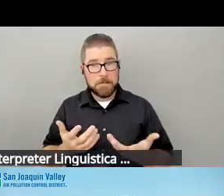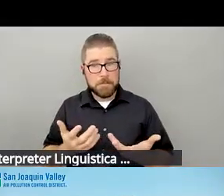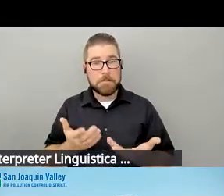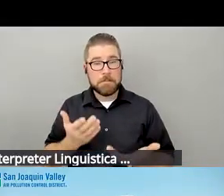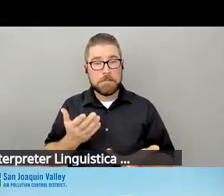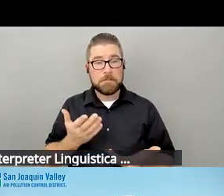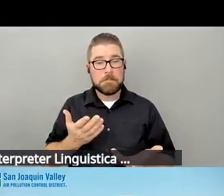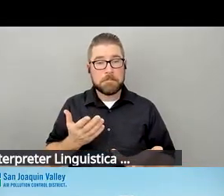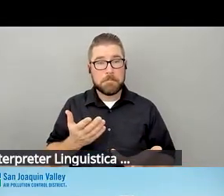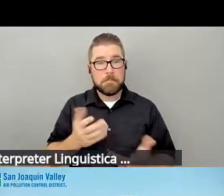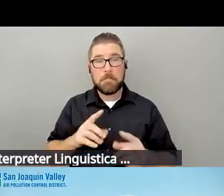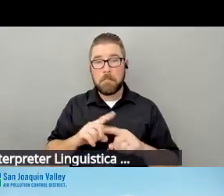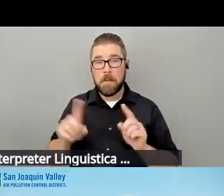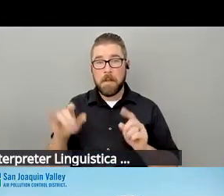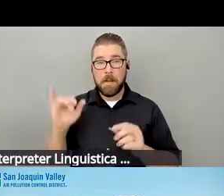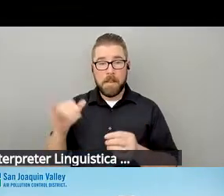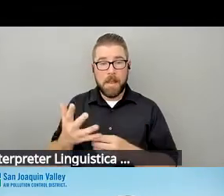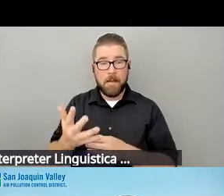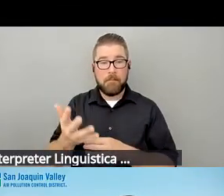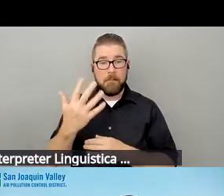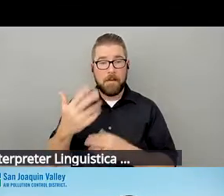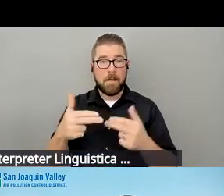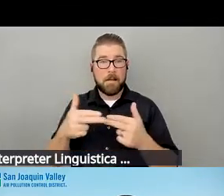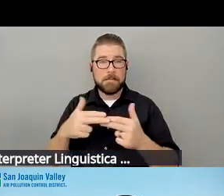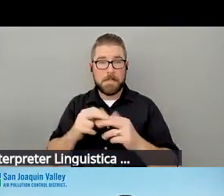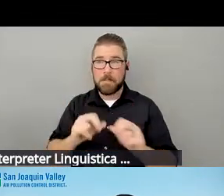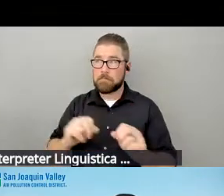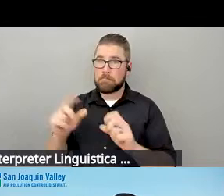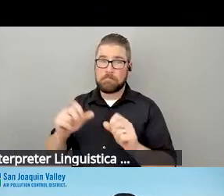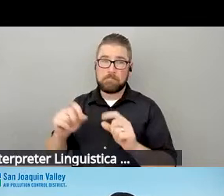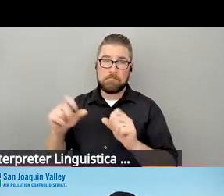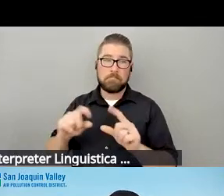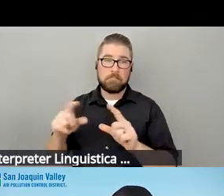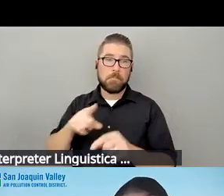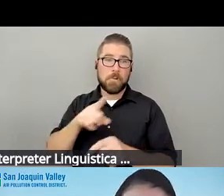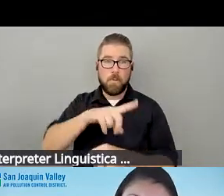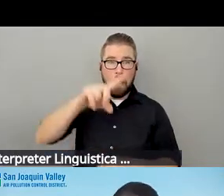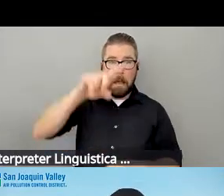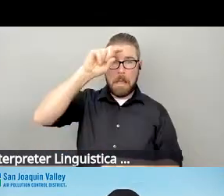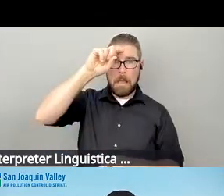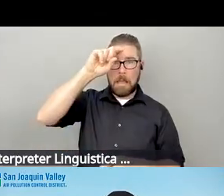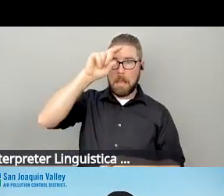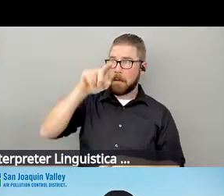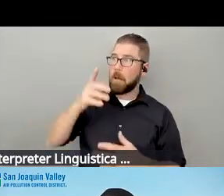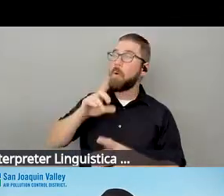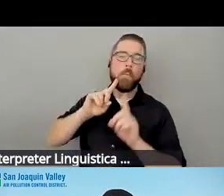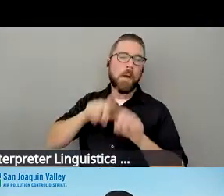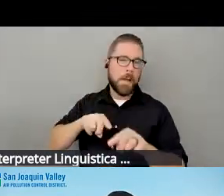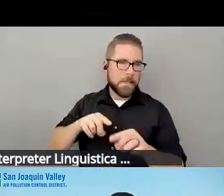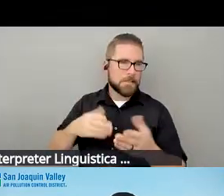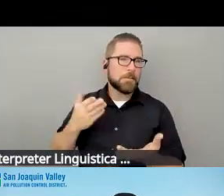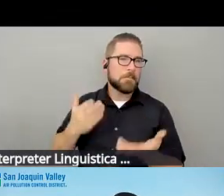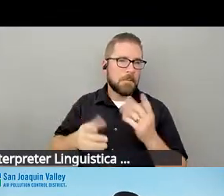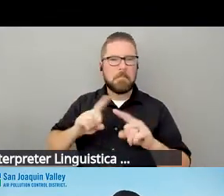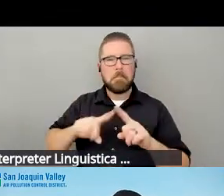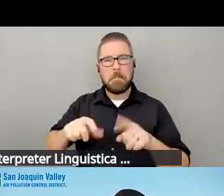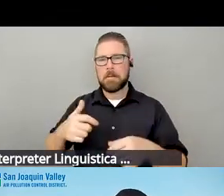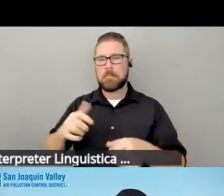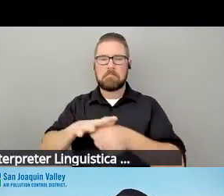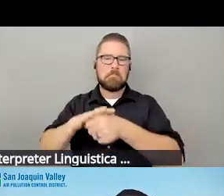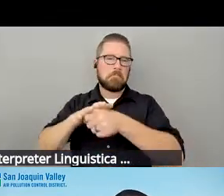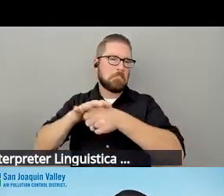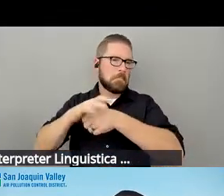over the course of the 5 slides. But if I don't, there's going to be a lot of time for Q&A. So I'm going to share